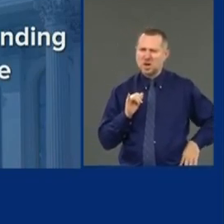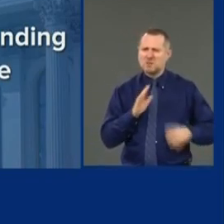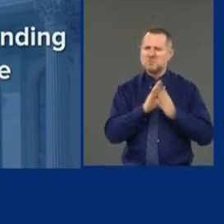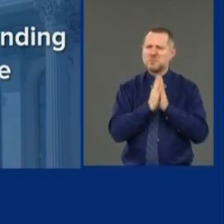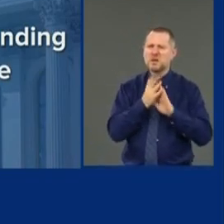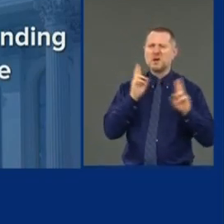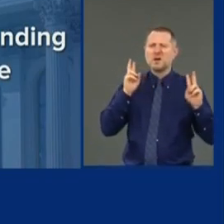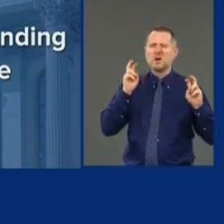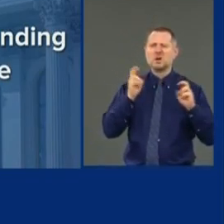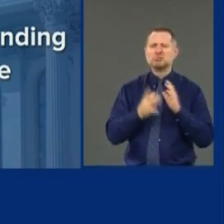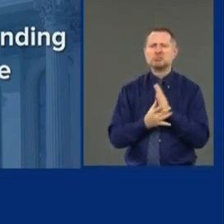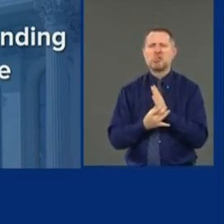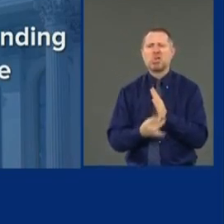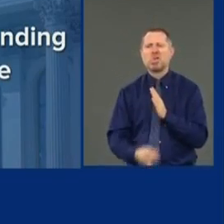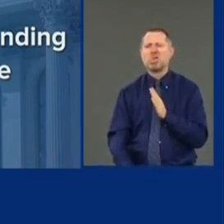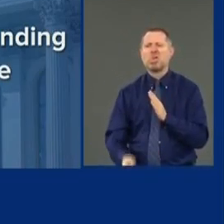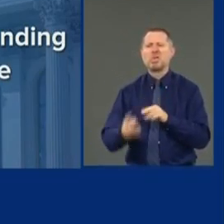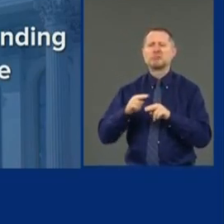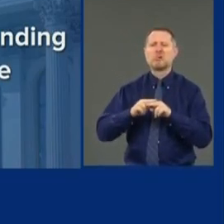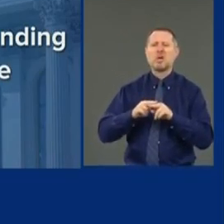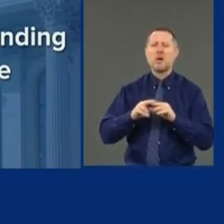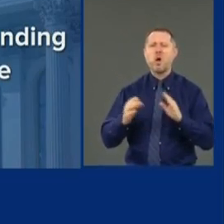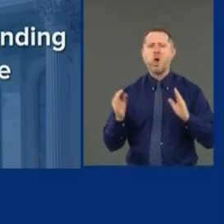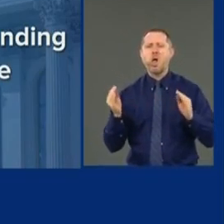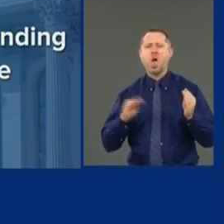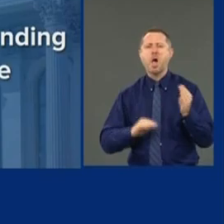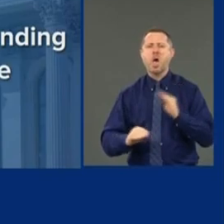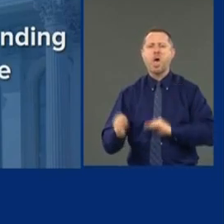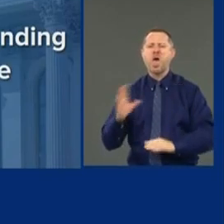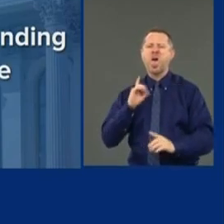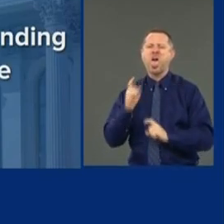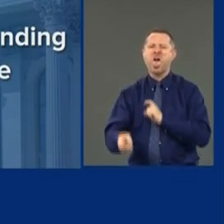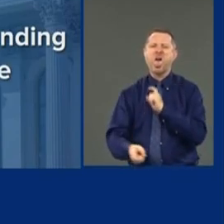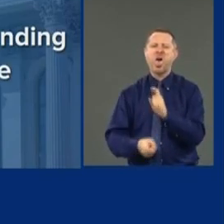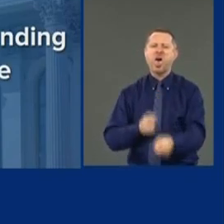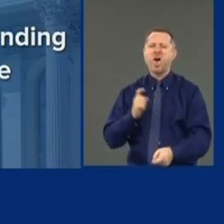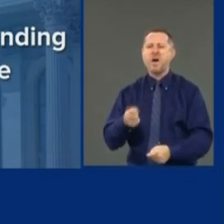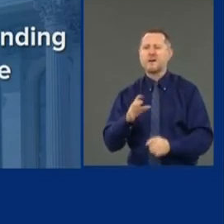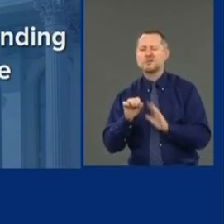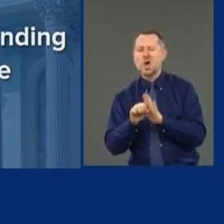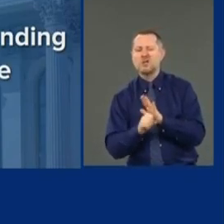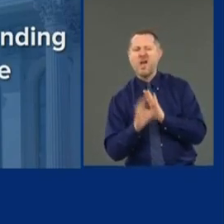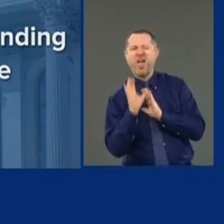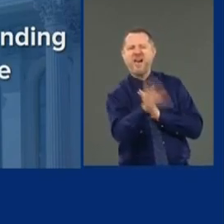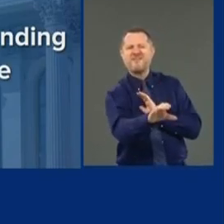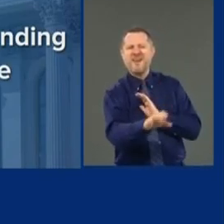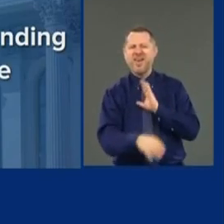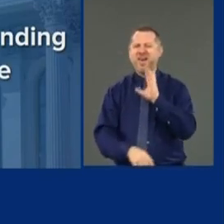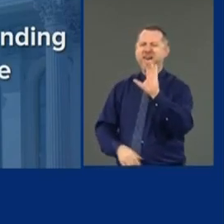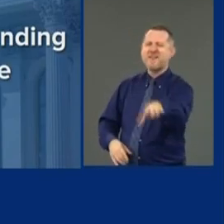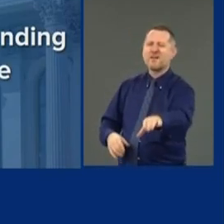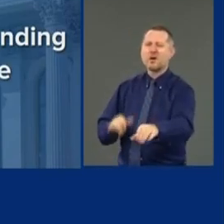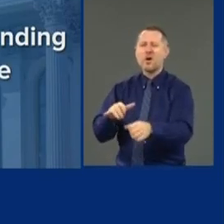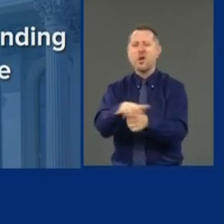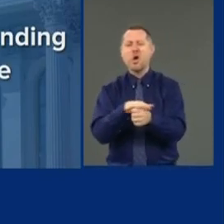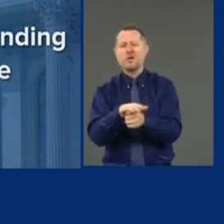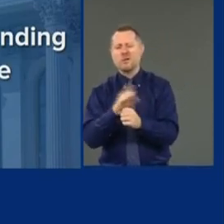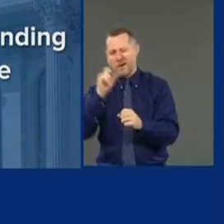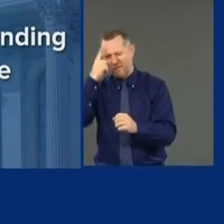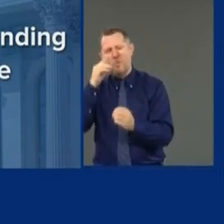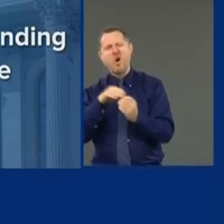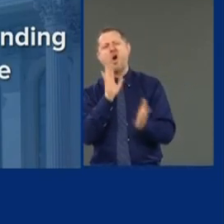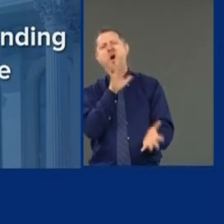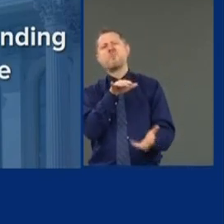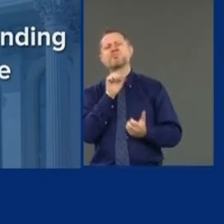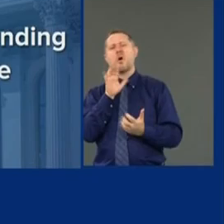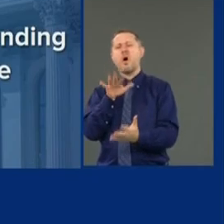And every state got a lot of money, local governments got a lot of money, and in many cases